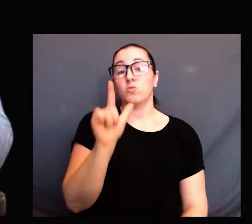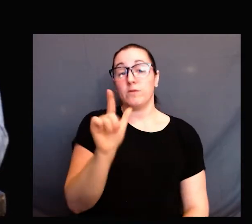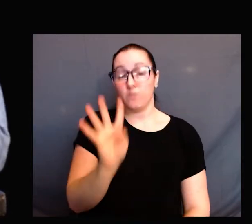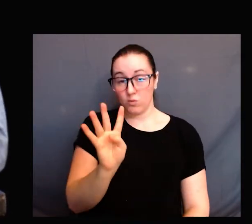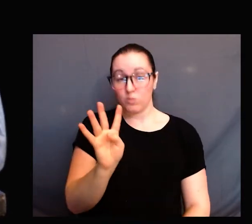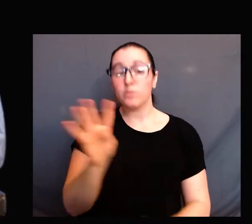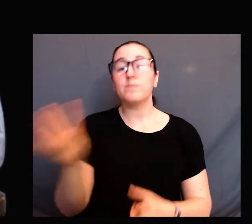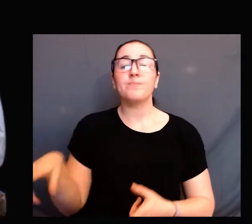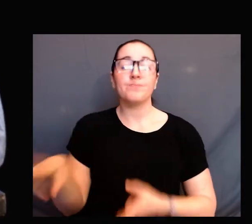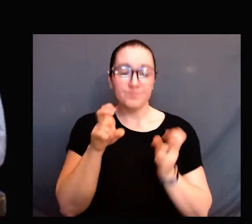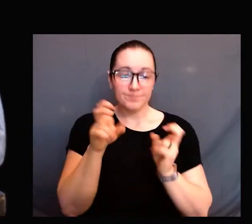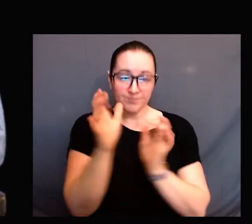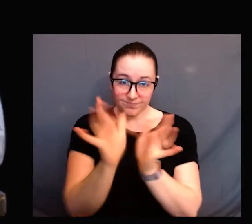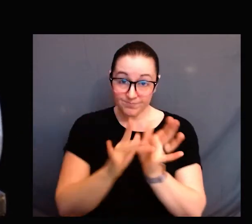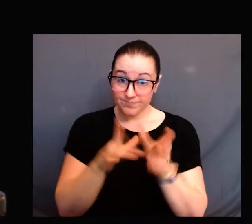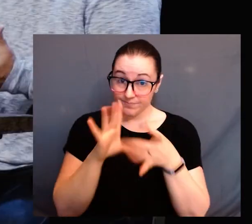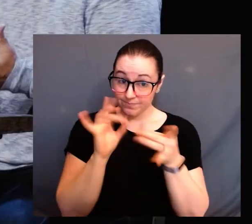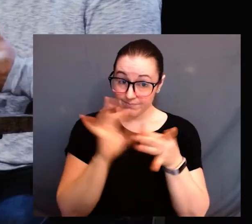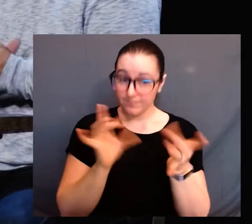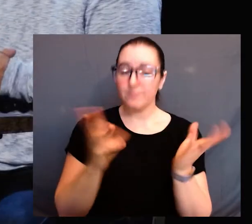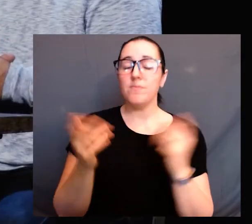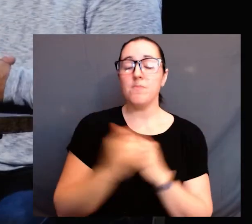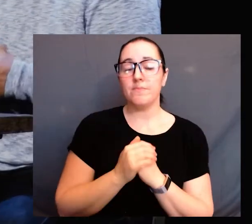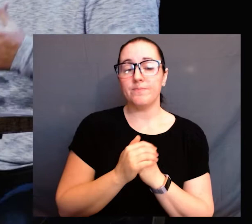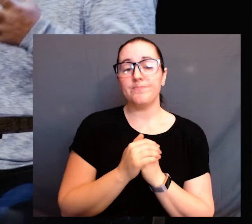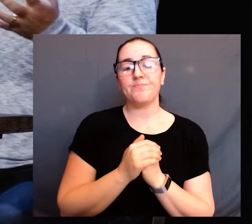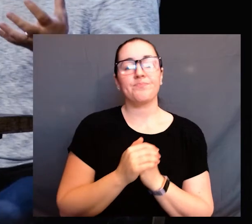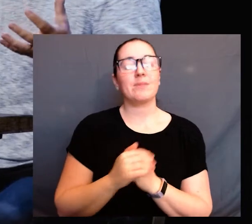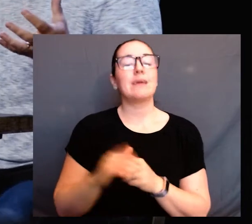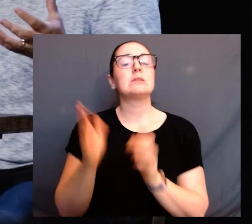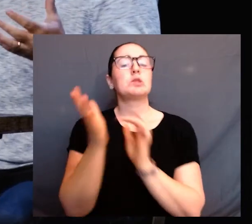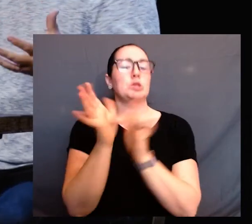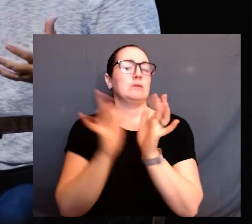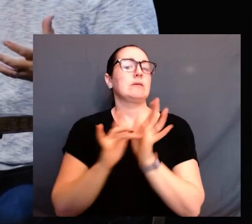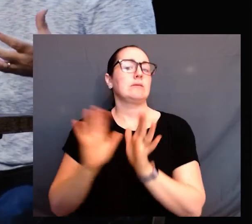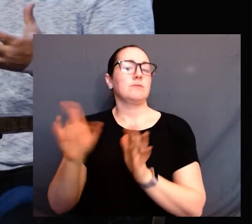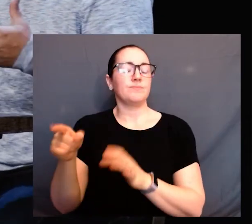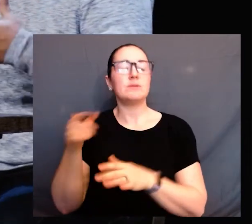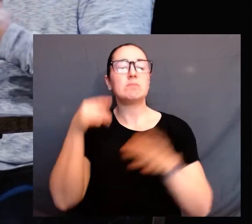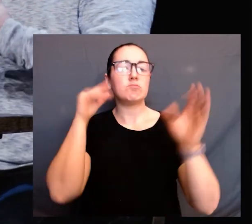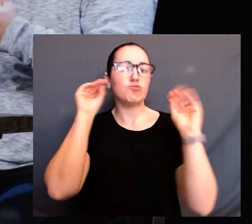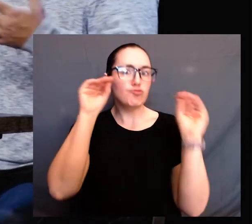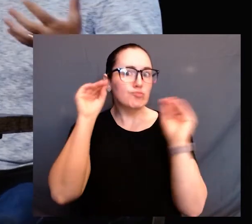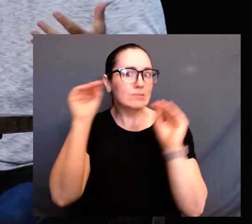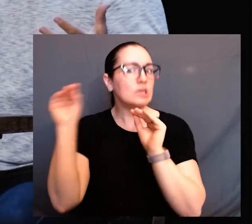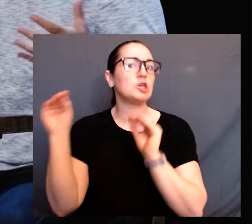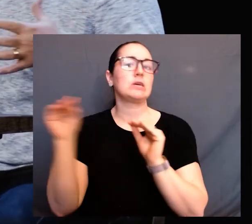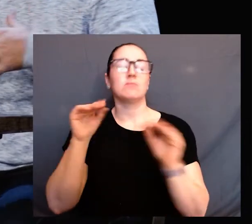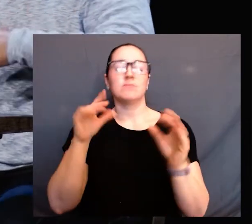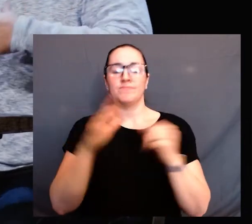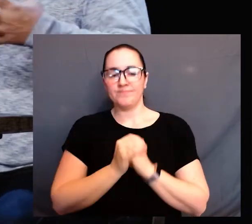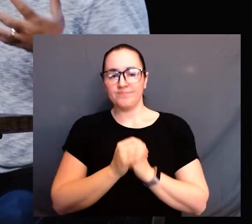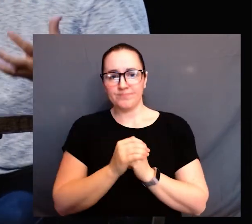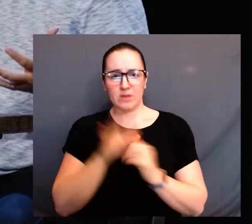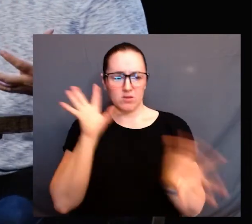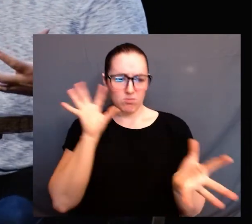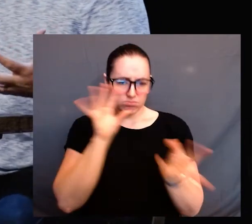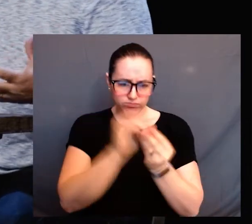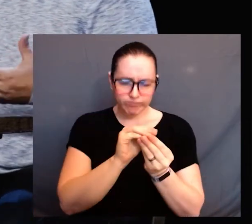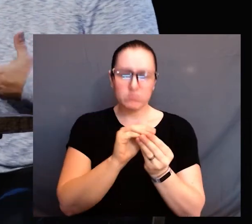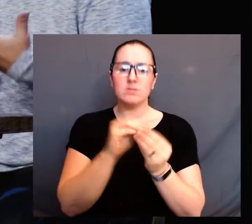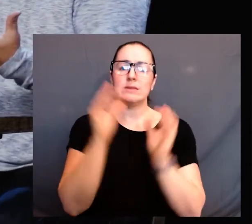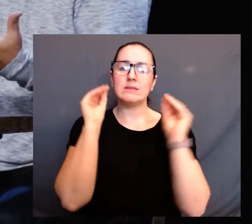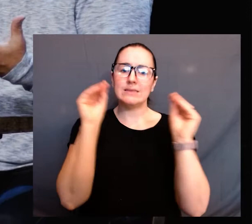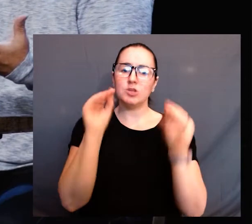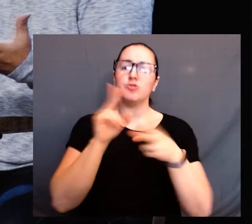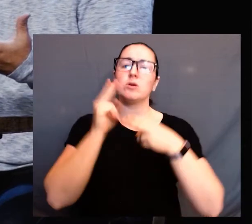in verse 24. And Jesus said this. This is at the end of his wonderful teaching, his compilation of